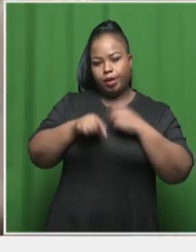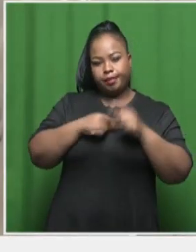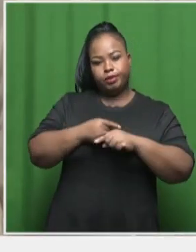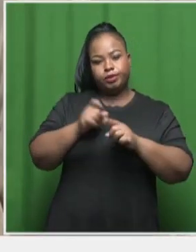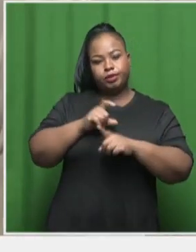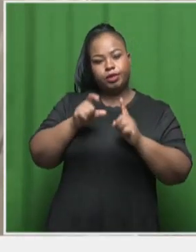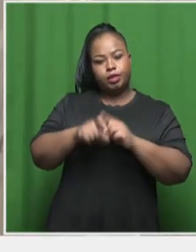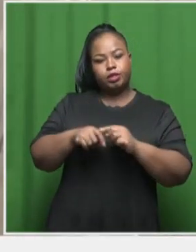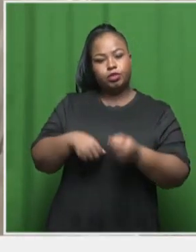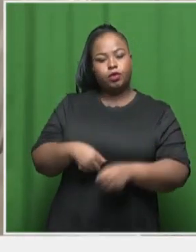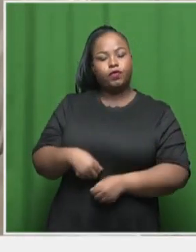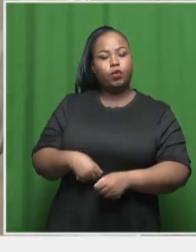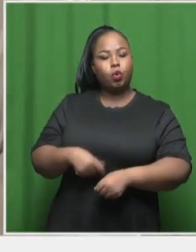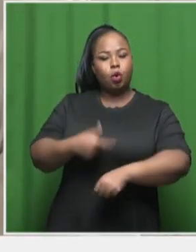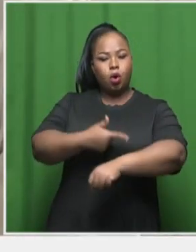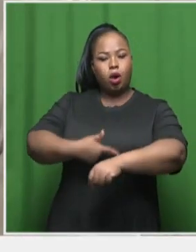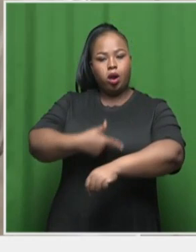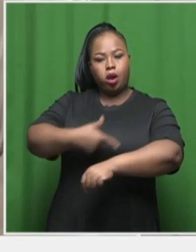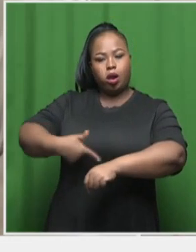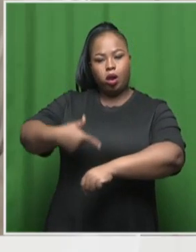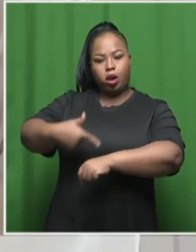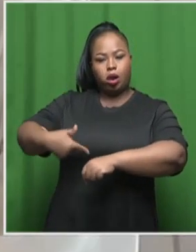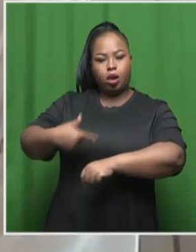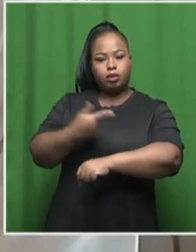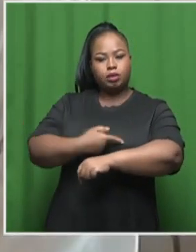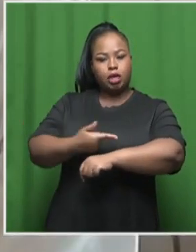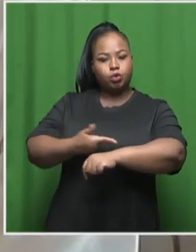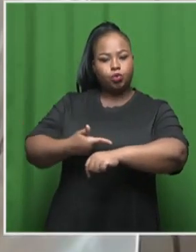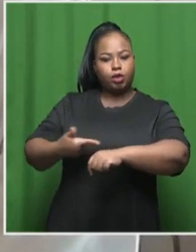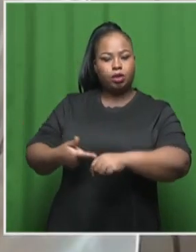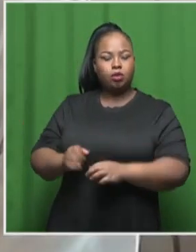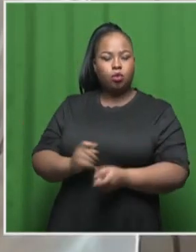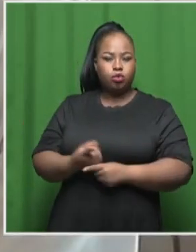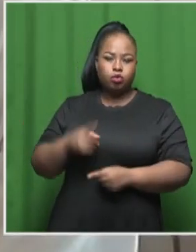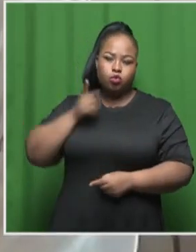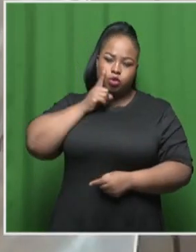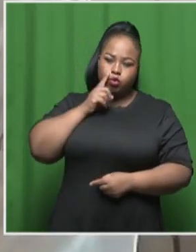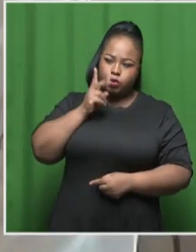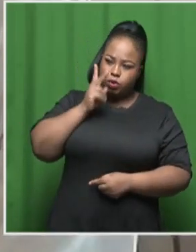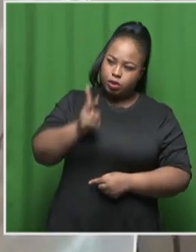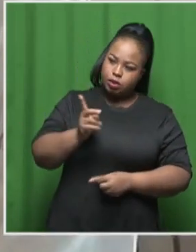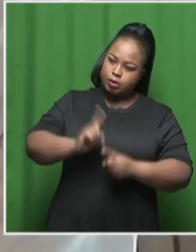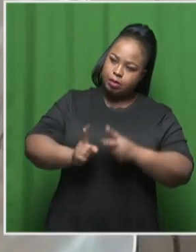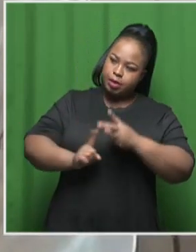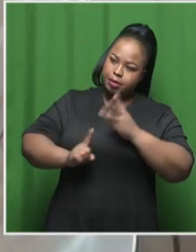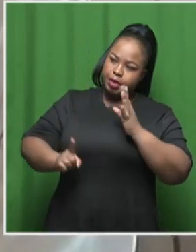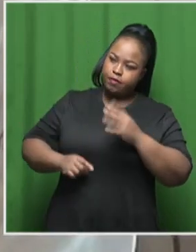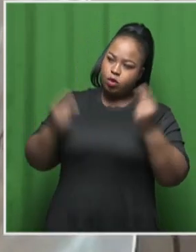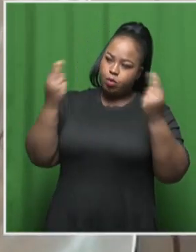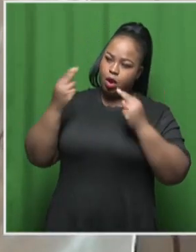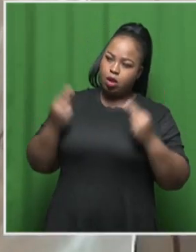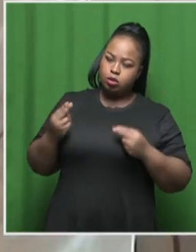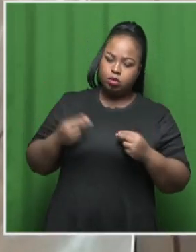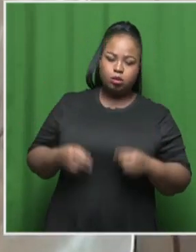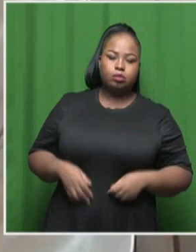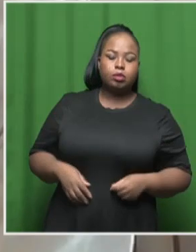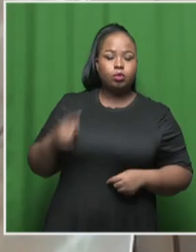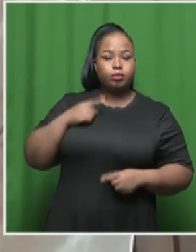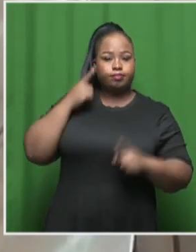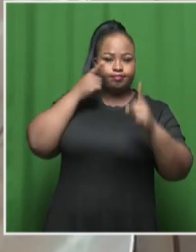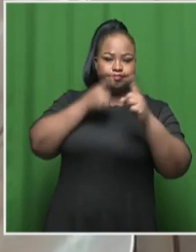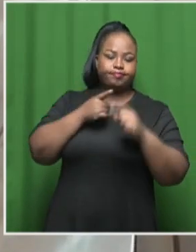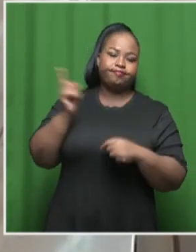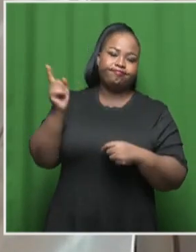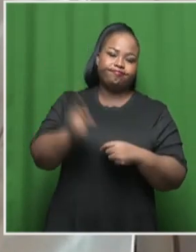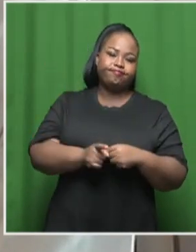tattooing. There is a focus on seeing art from all these tattooers. So people, the main intention would be to